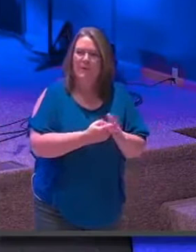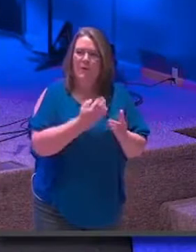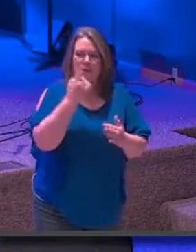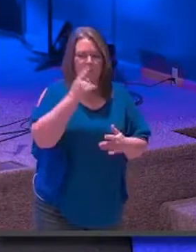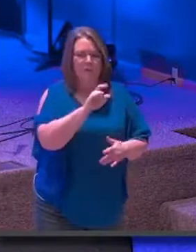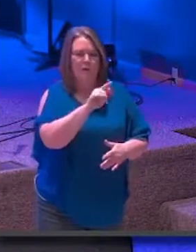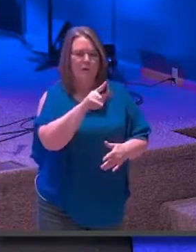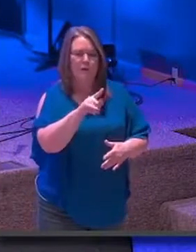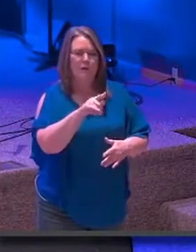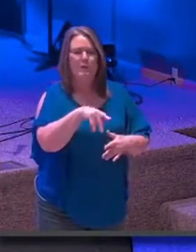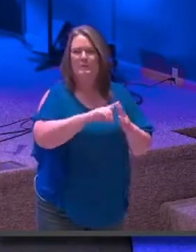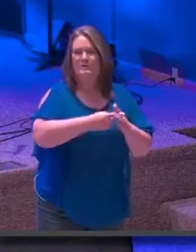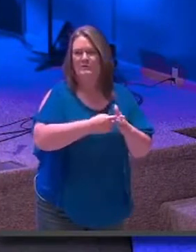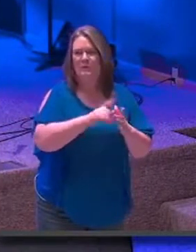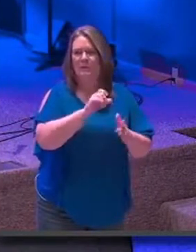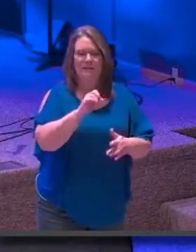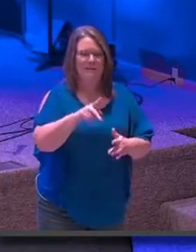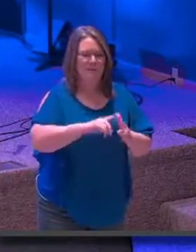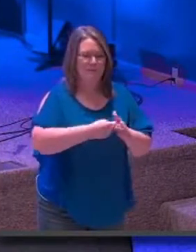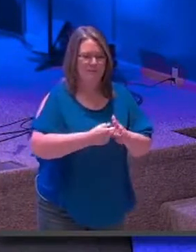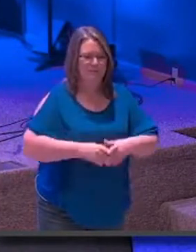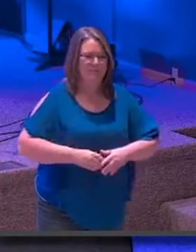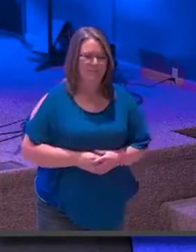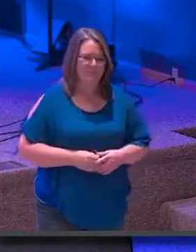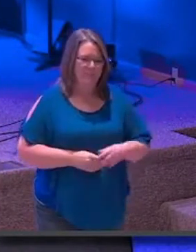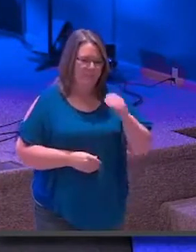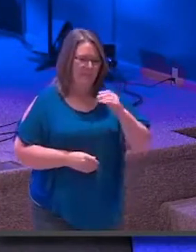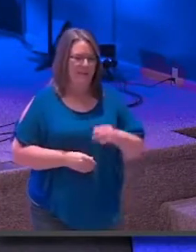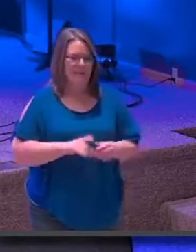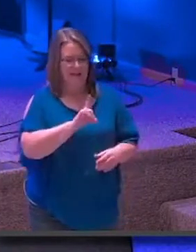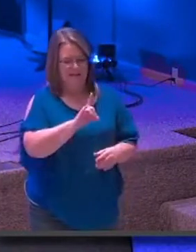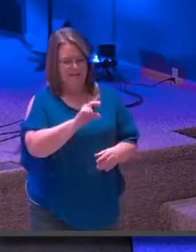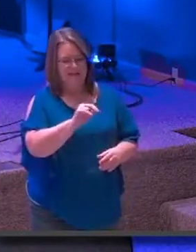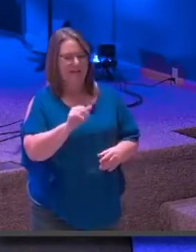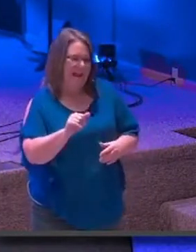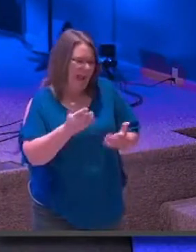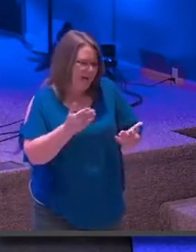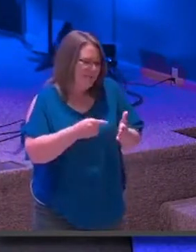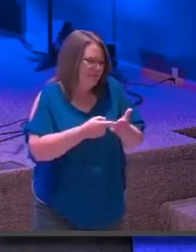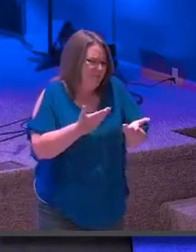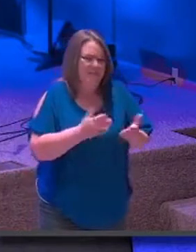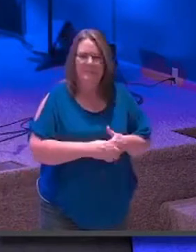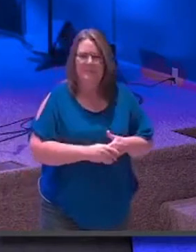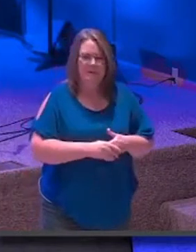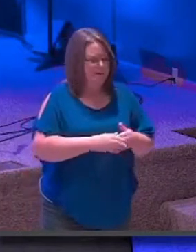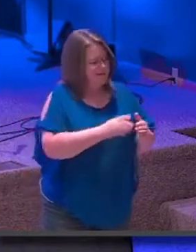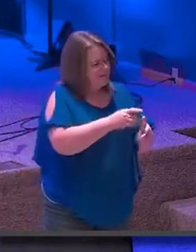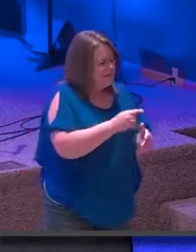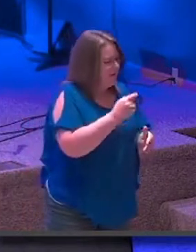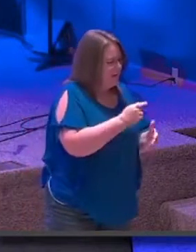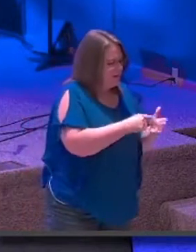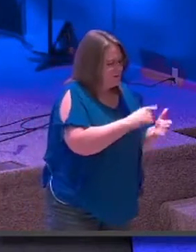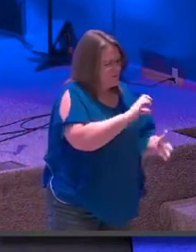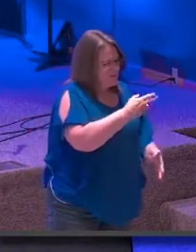now. Come on. Wow, that's really long. Okay, see, it's chaos, but then